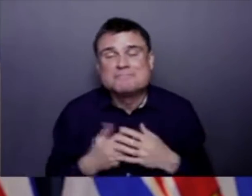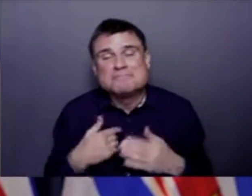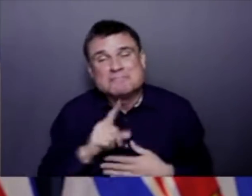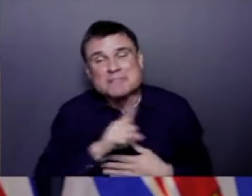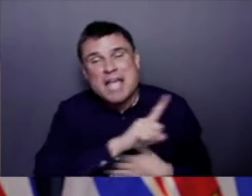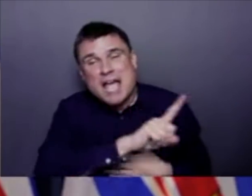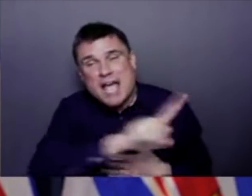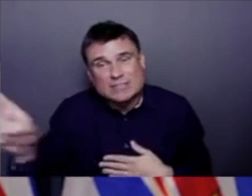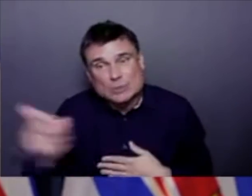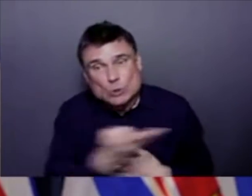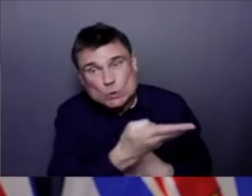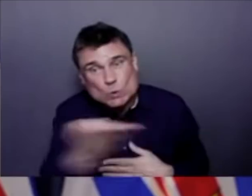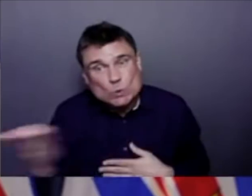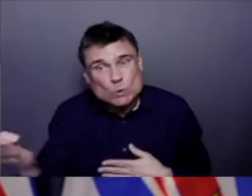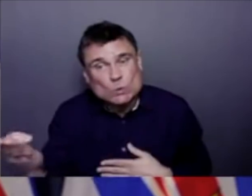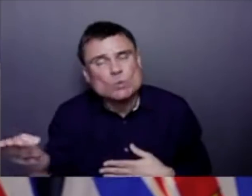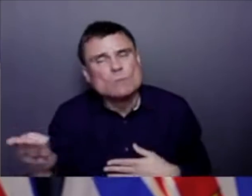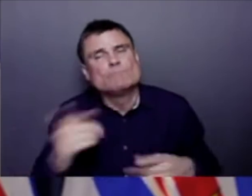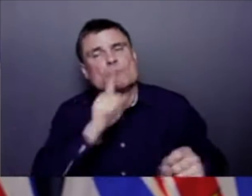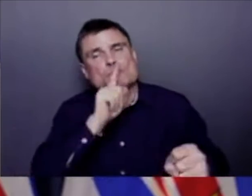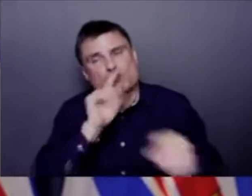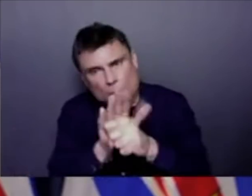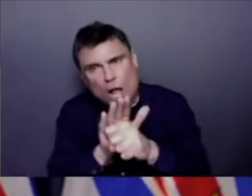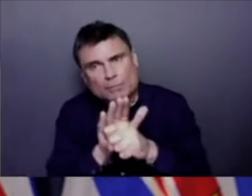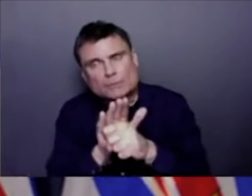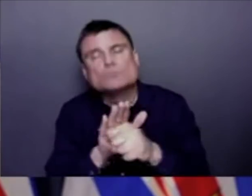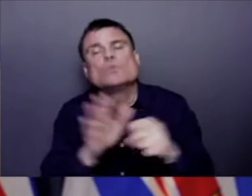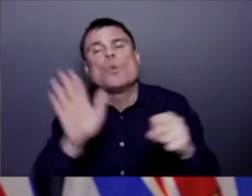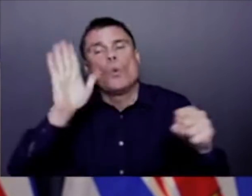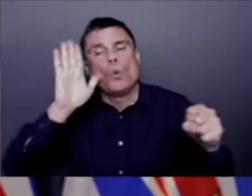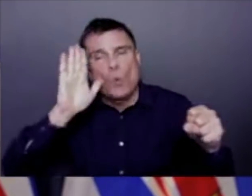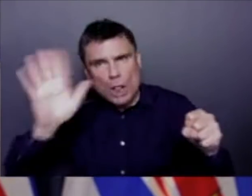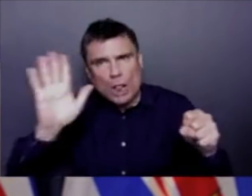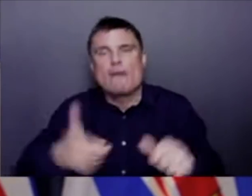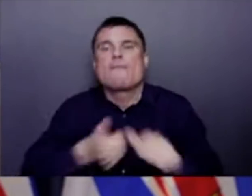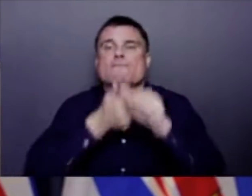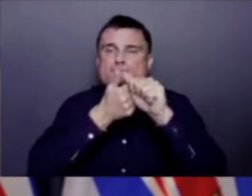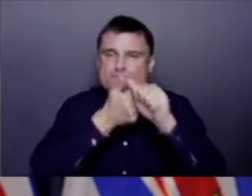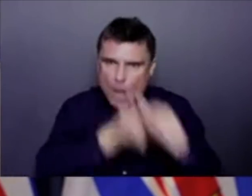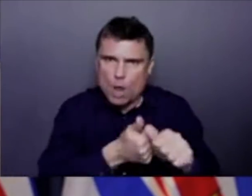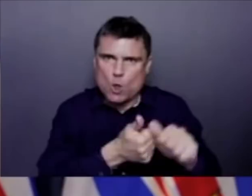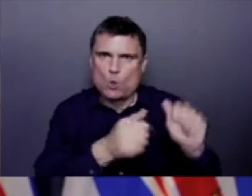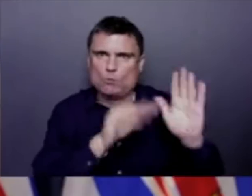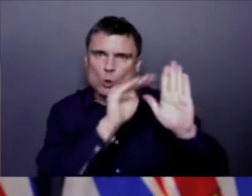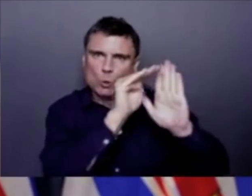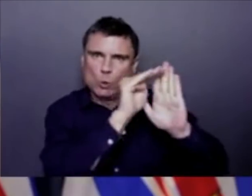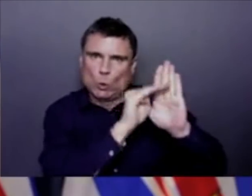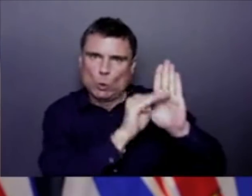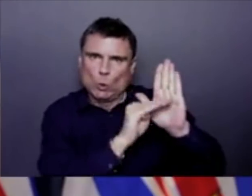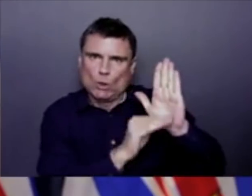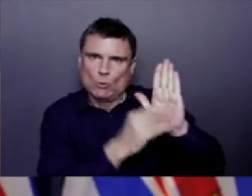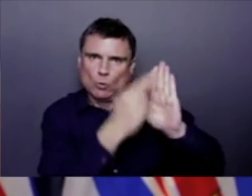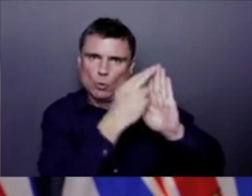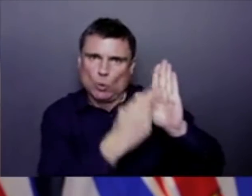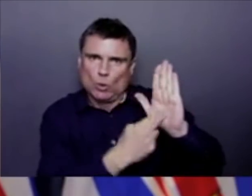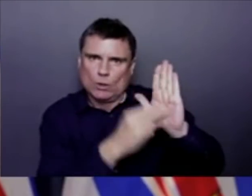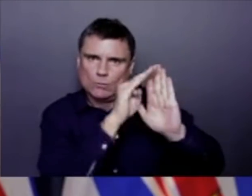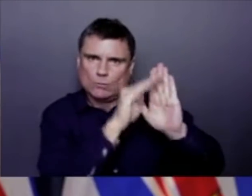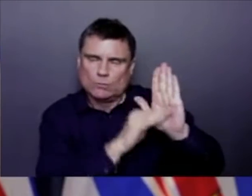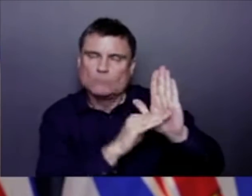when we're in indoor public spaces, resolve to not going out and meeting people, resolve to